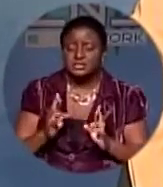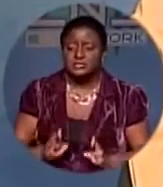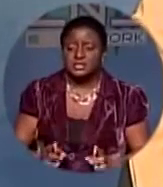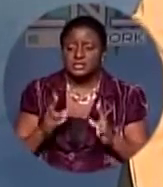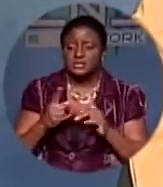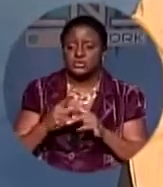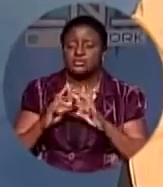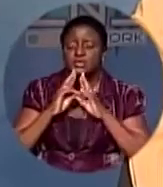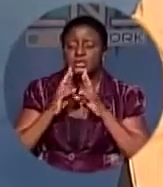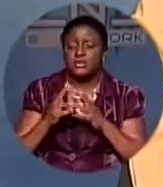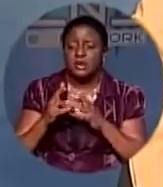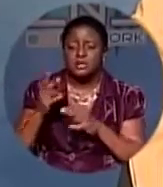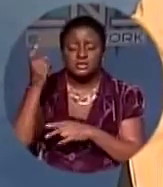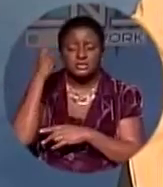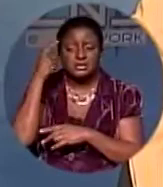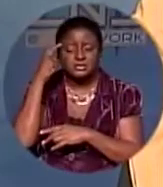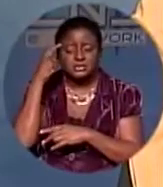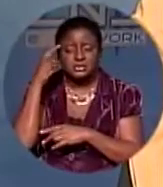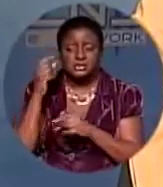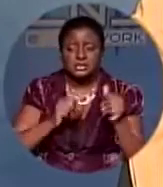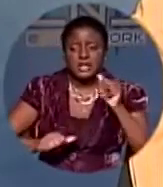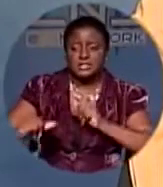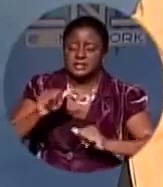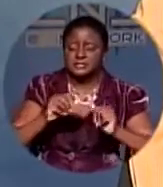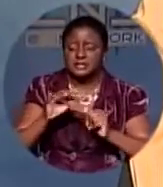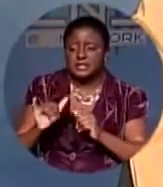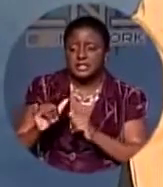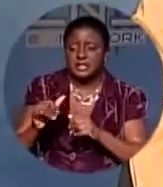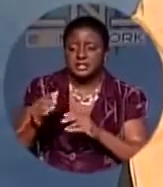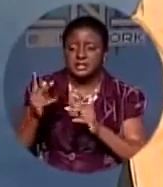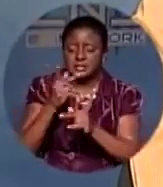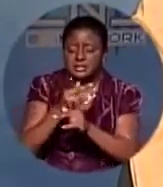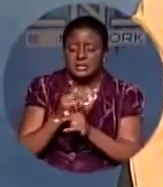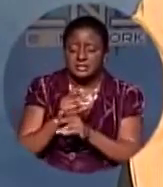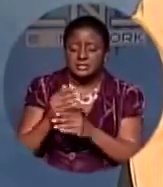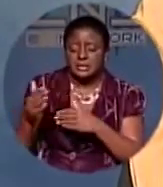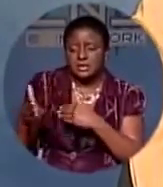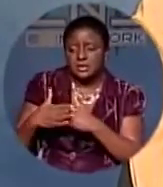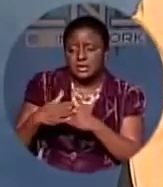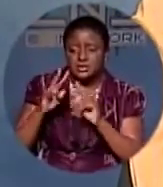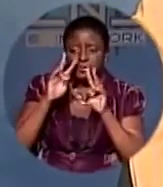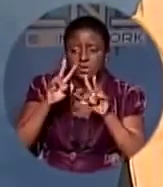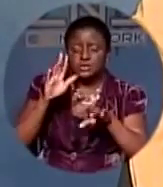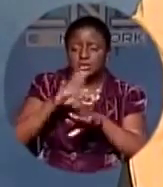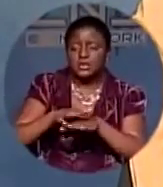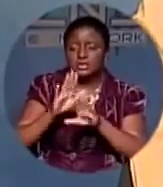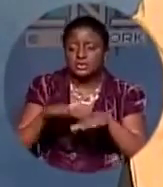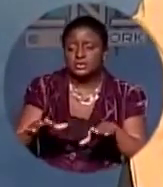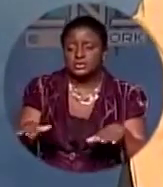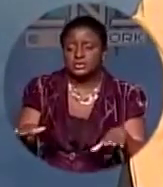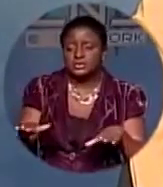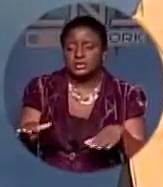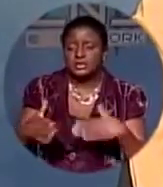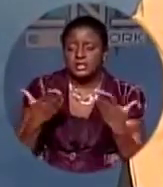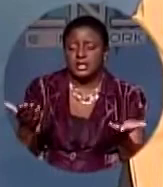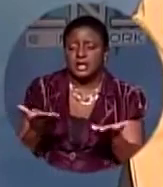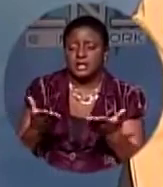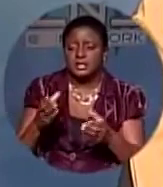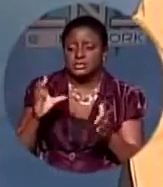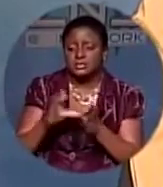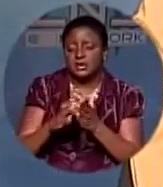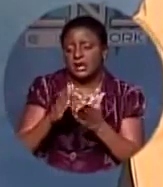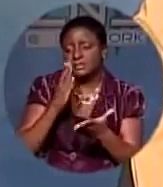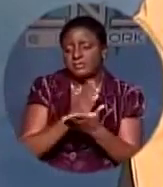report suspicious activity and, most of all, keep a close watch on children. Here's Crime Prevention Manager Inspector Anthony Rull.